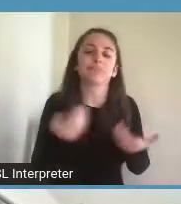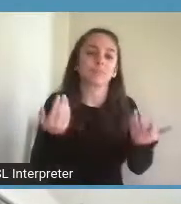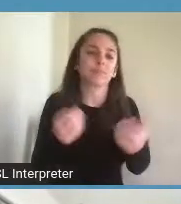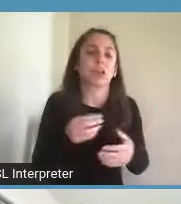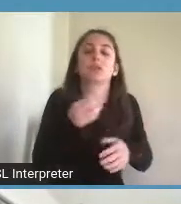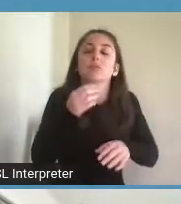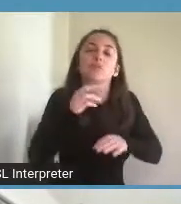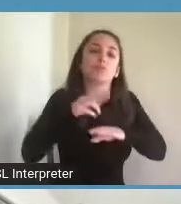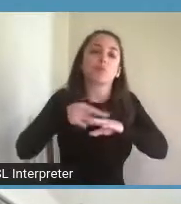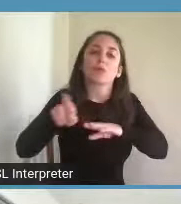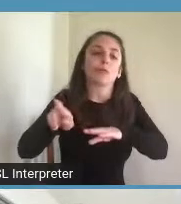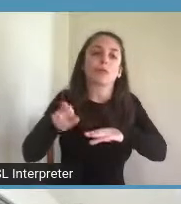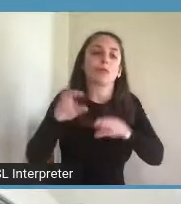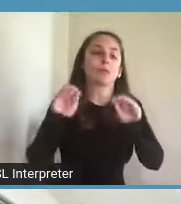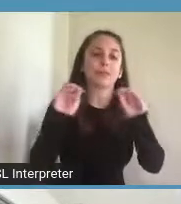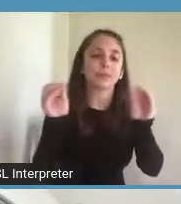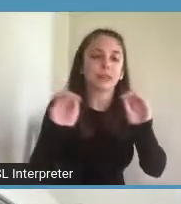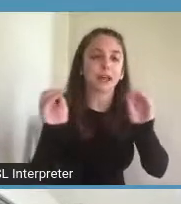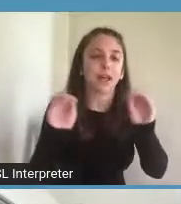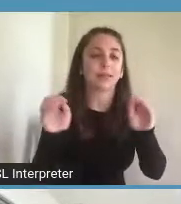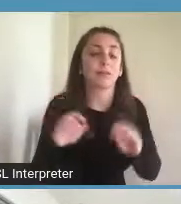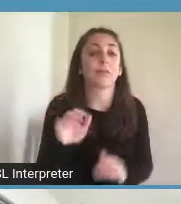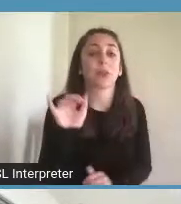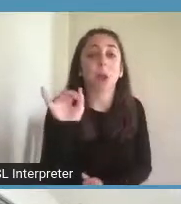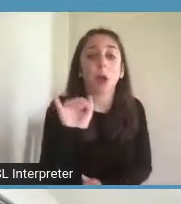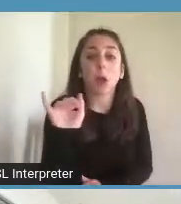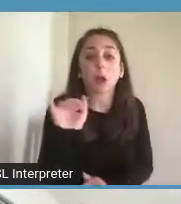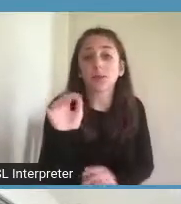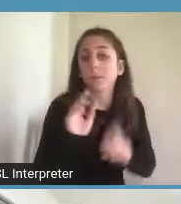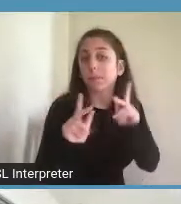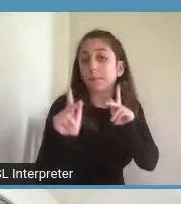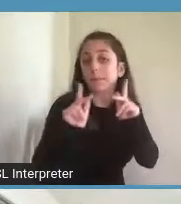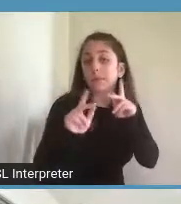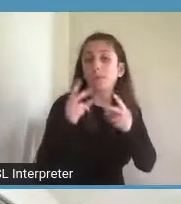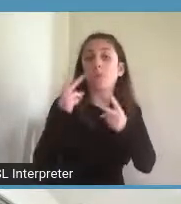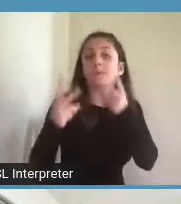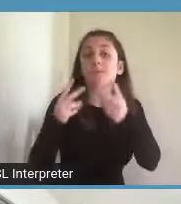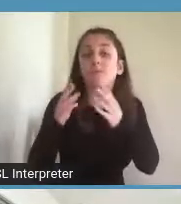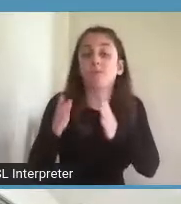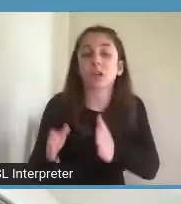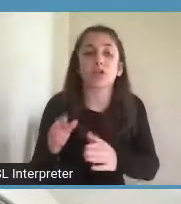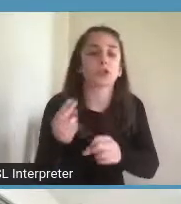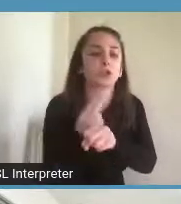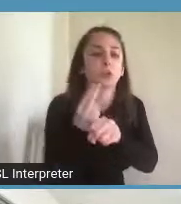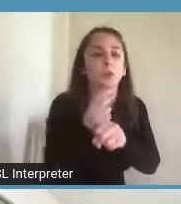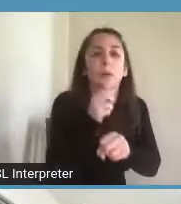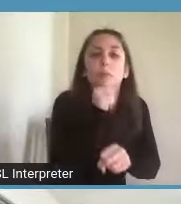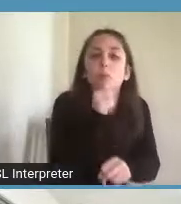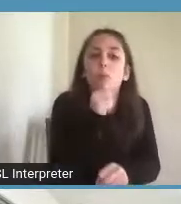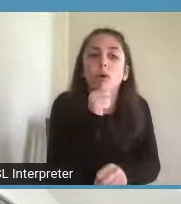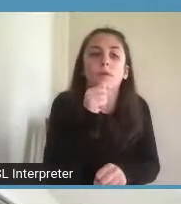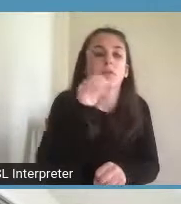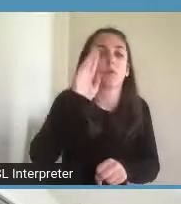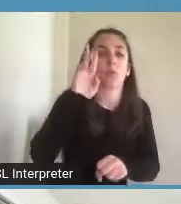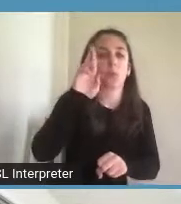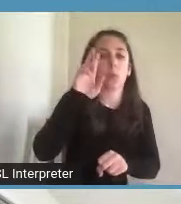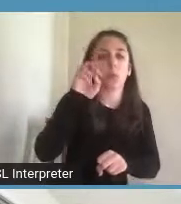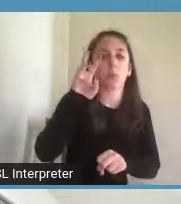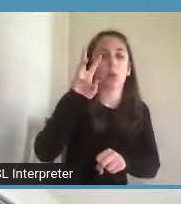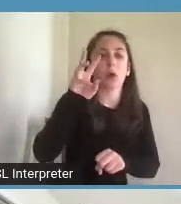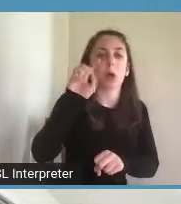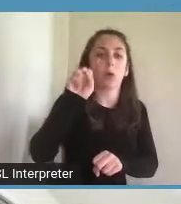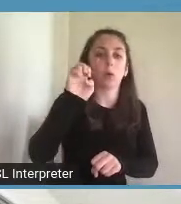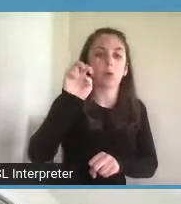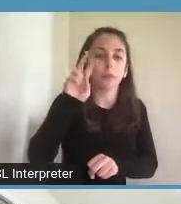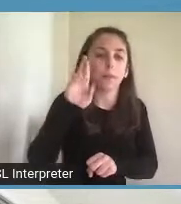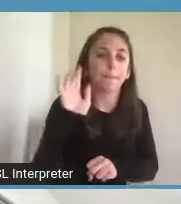else. And then also folks that are visiting on a private browser. If you use Chrome Incognito or you have a browser where you've turned